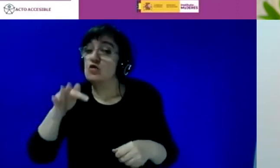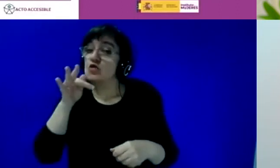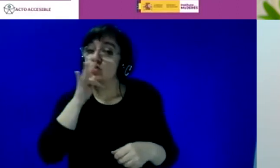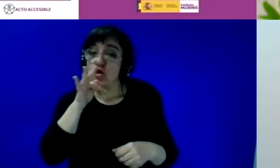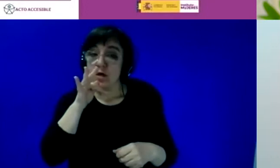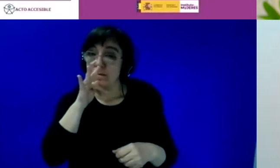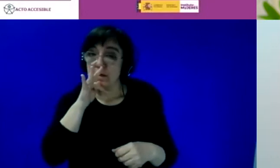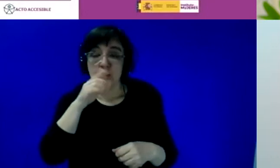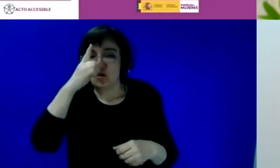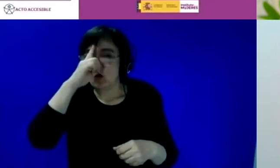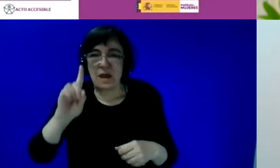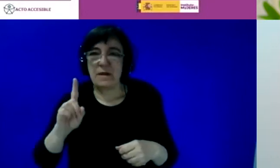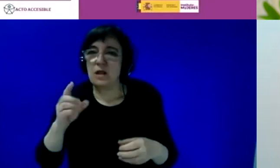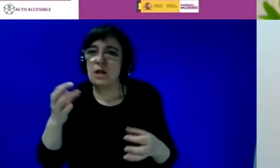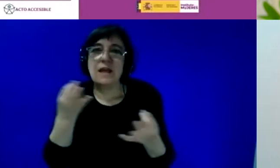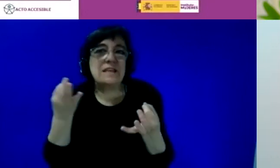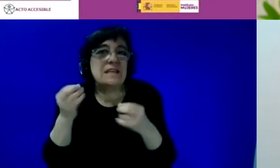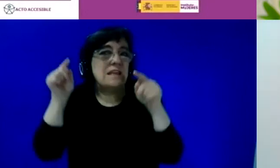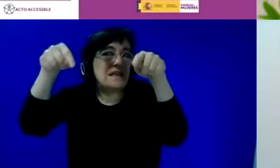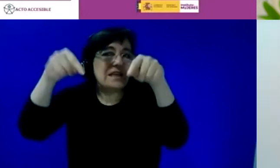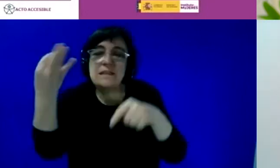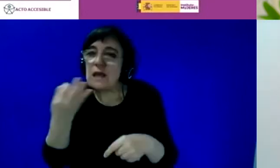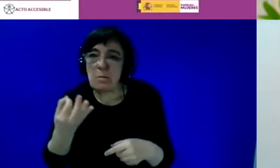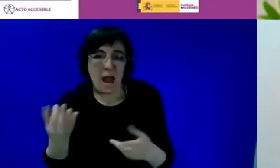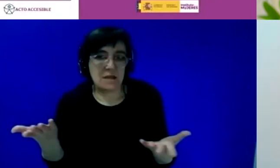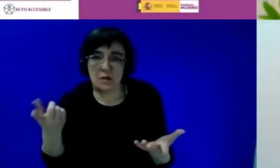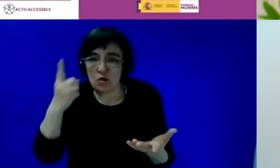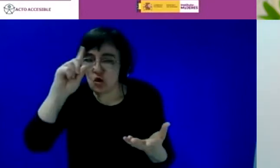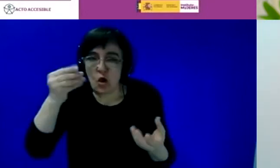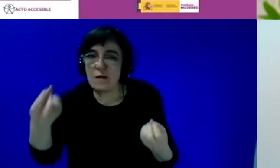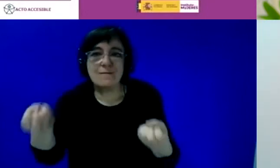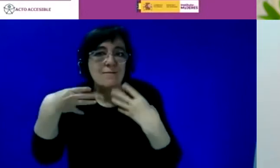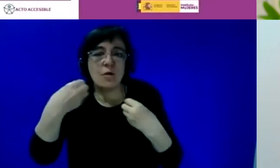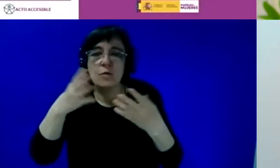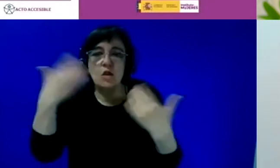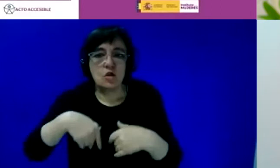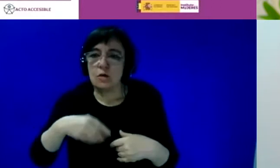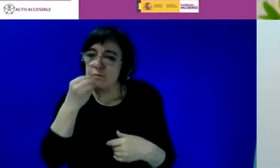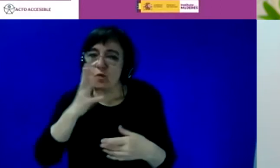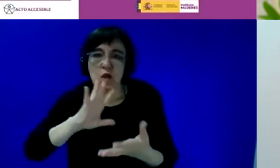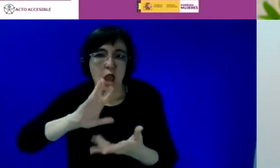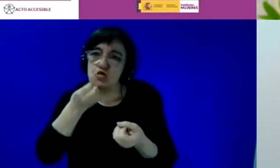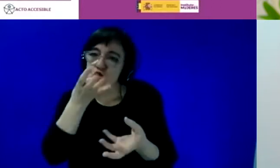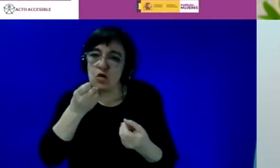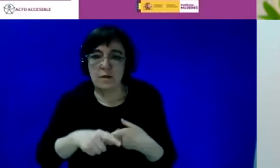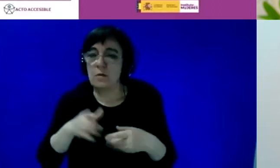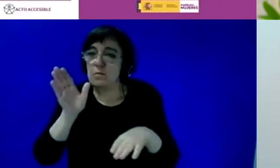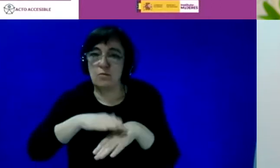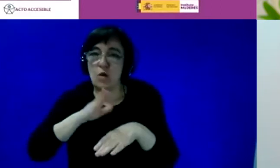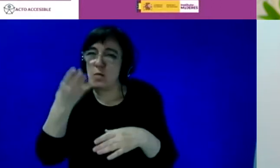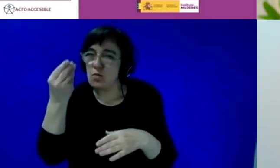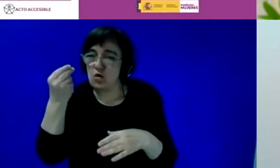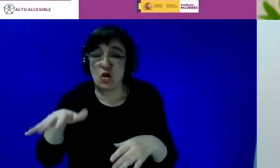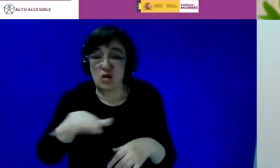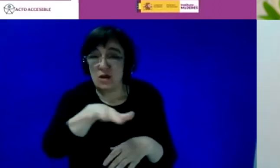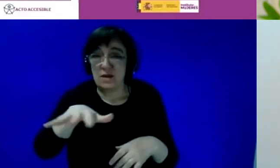happening there. And that means that is not good news, because many of those places are already